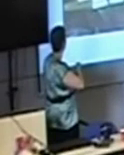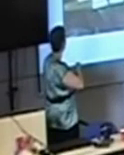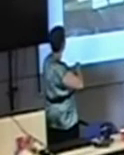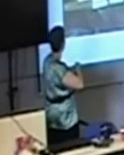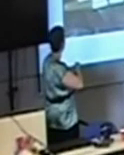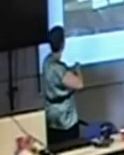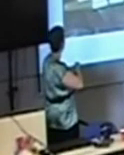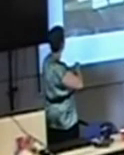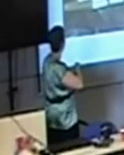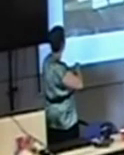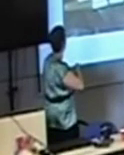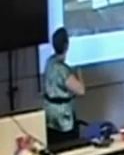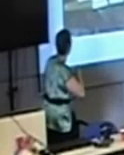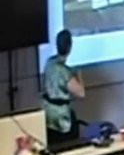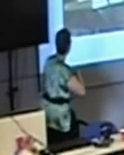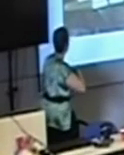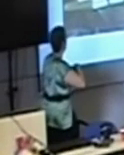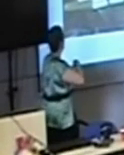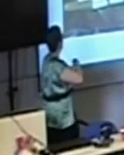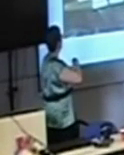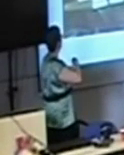10, 3, 4.